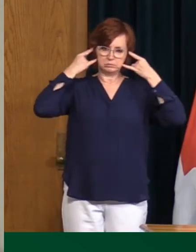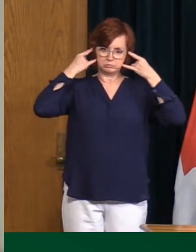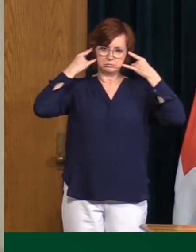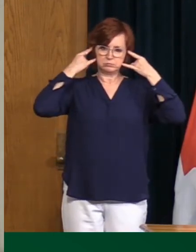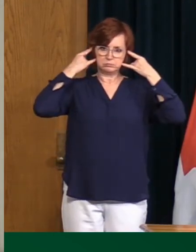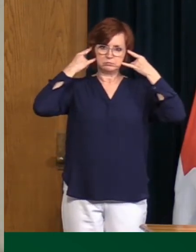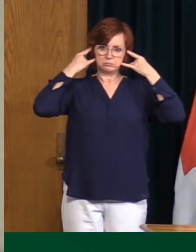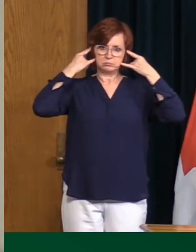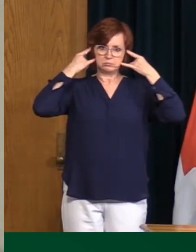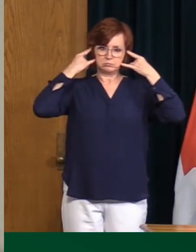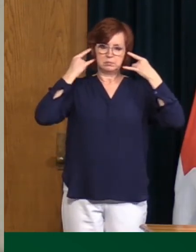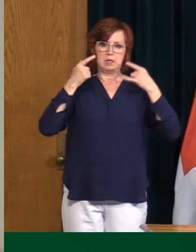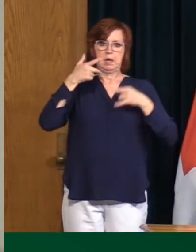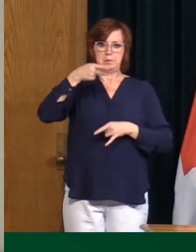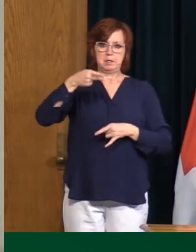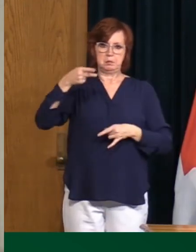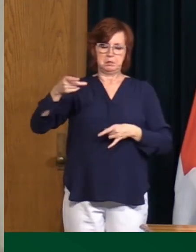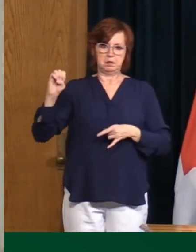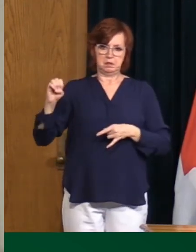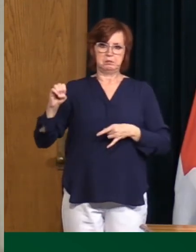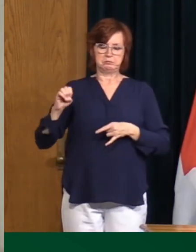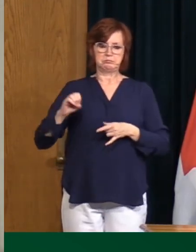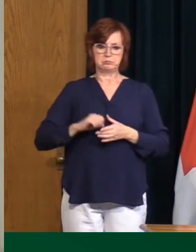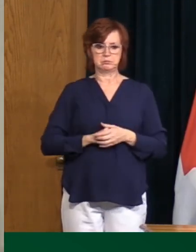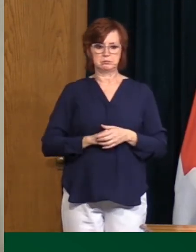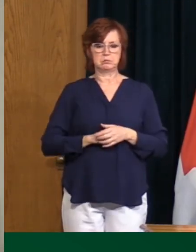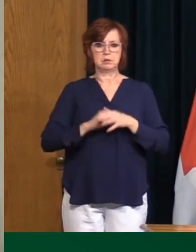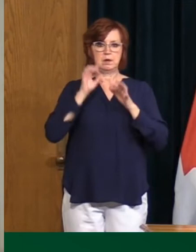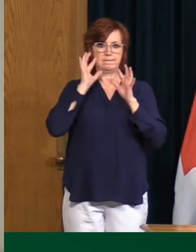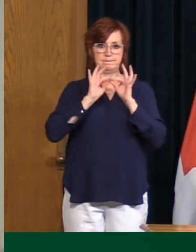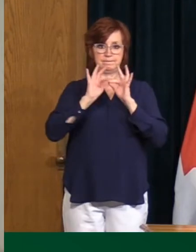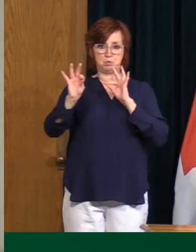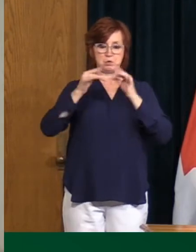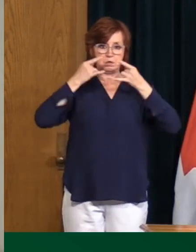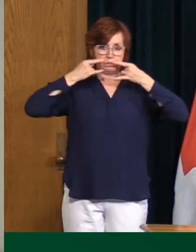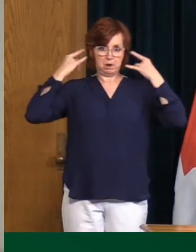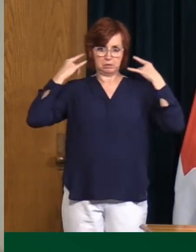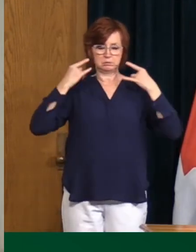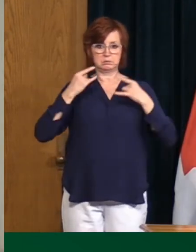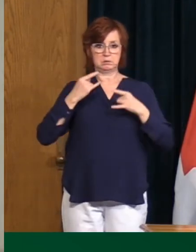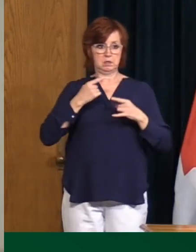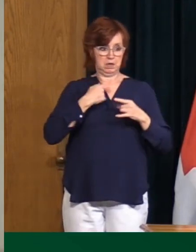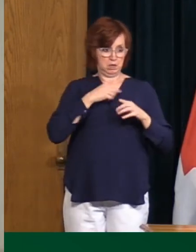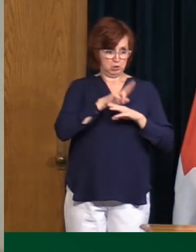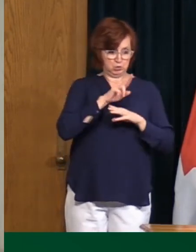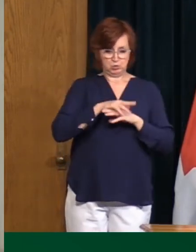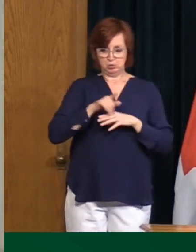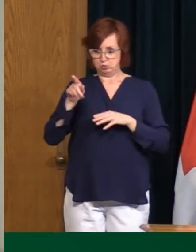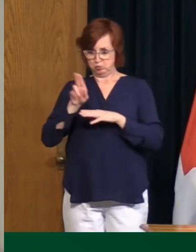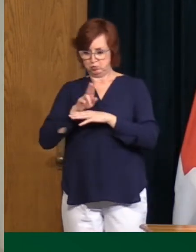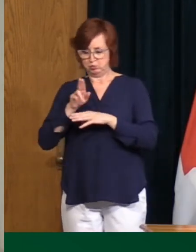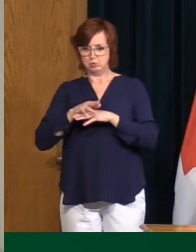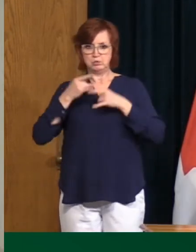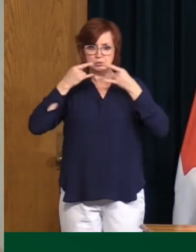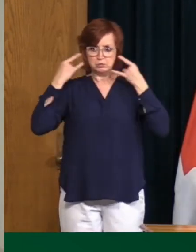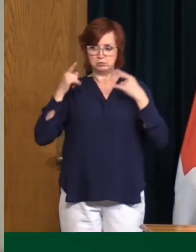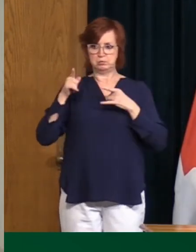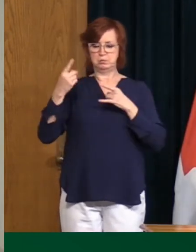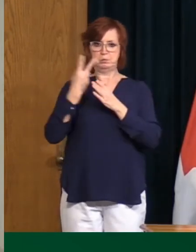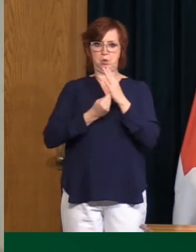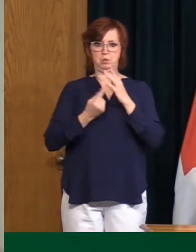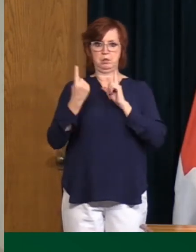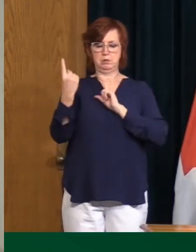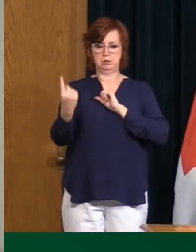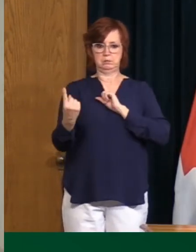protective equipment. So in those settings, a non-medical mask is good as long as both people are wearing it in a personal care setting. In